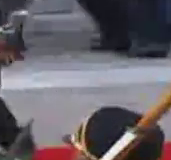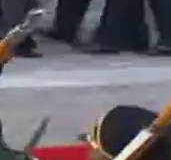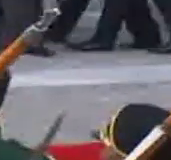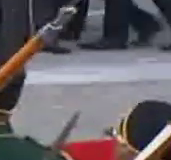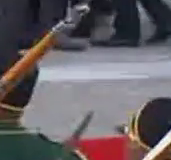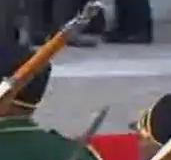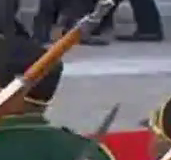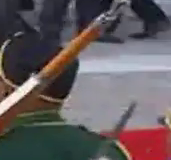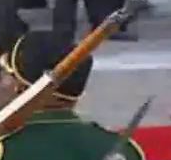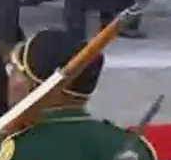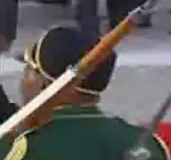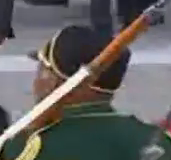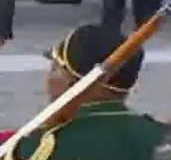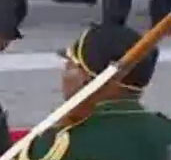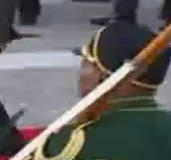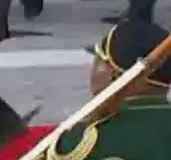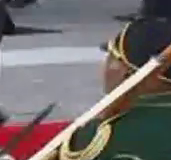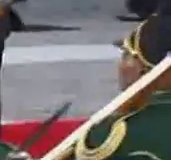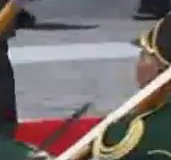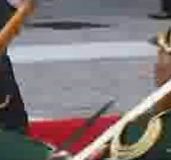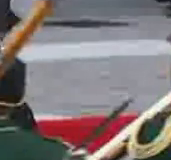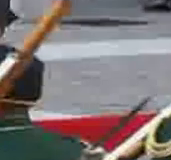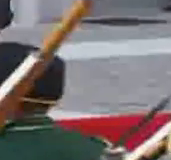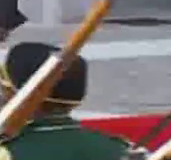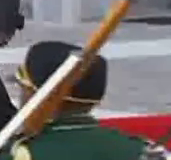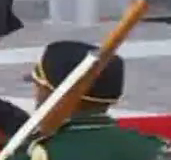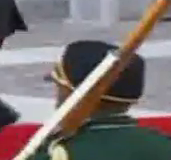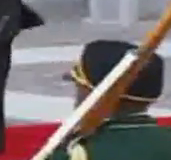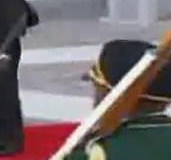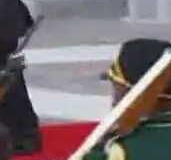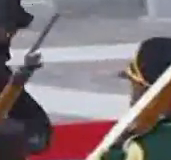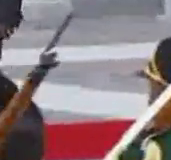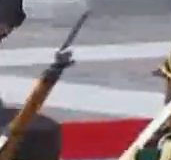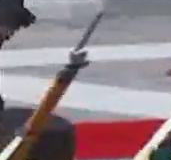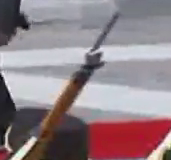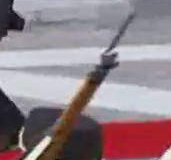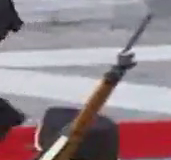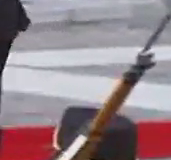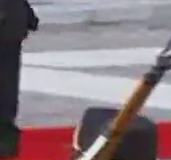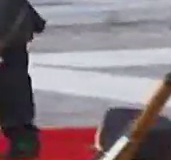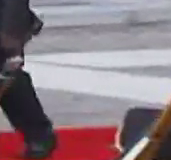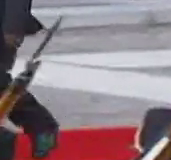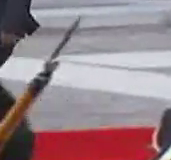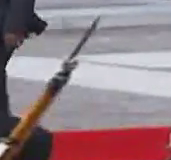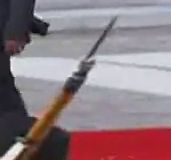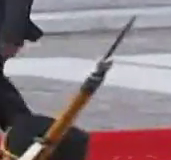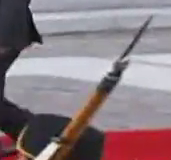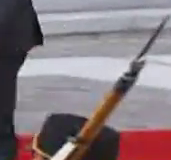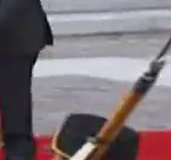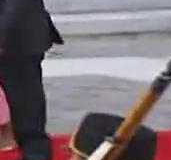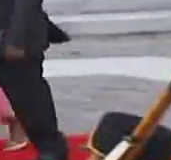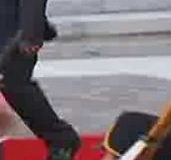and waiting for that gun salute, which is about to begin as soon as the president